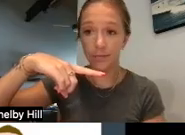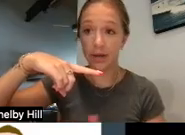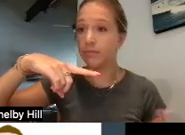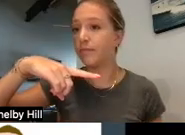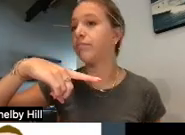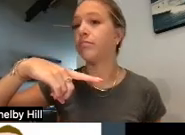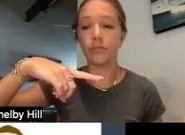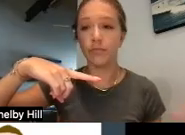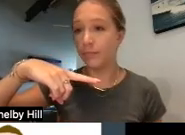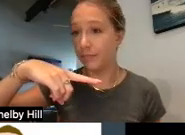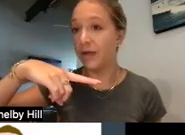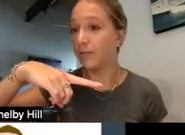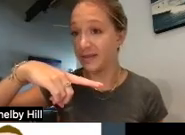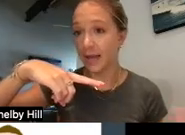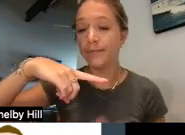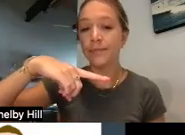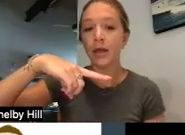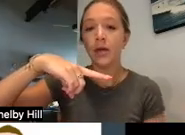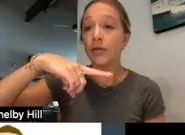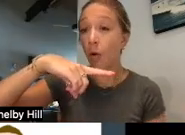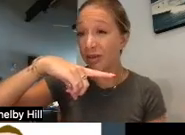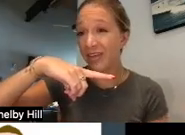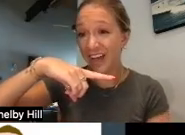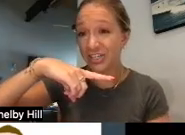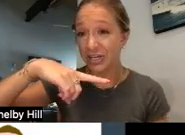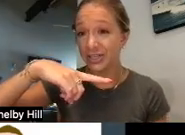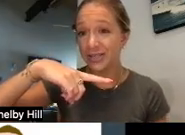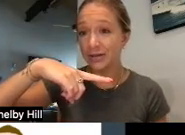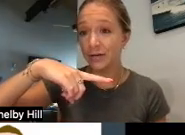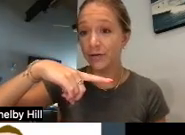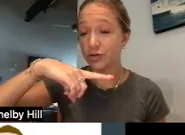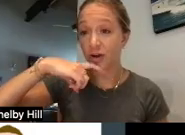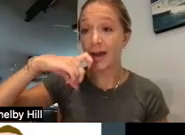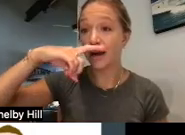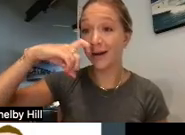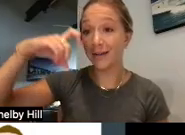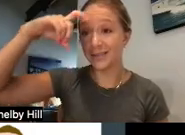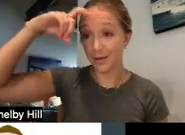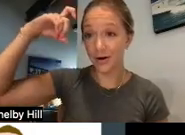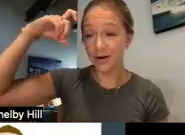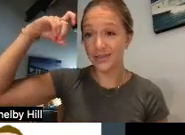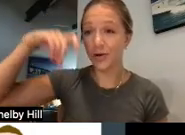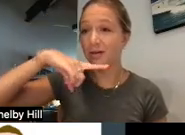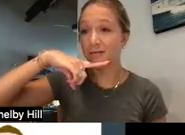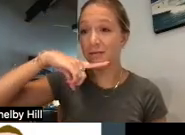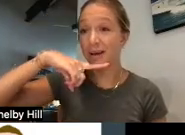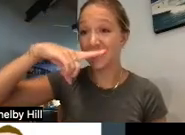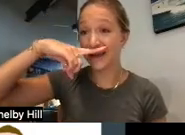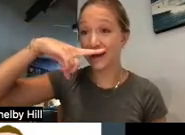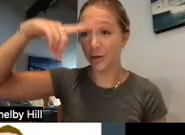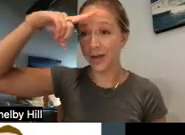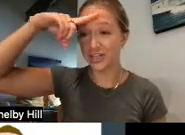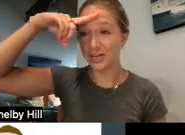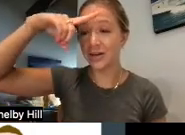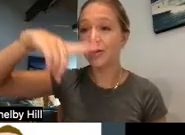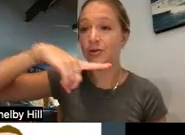sign, but they would be the same. The only thing that changes for dry, ugly, summer is what? My